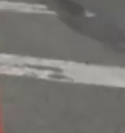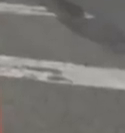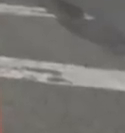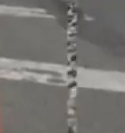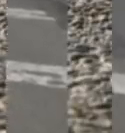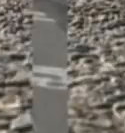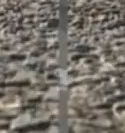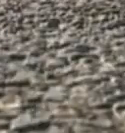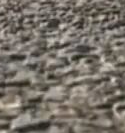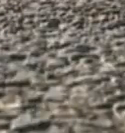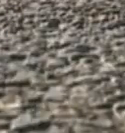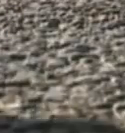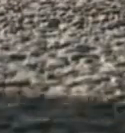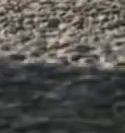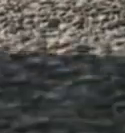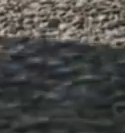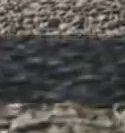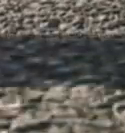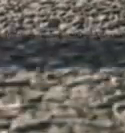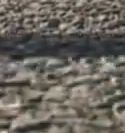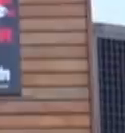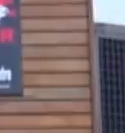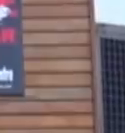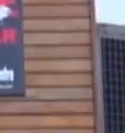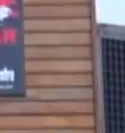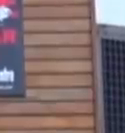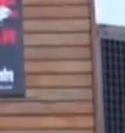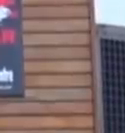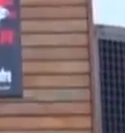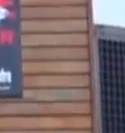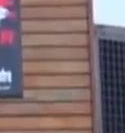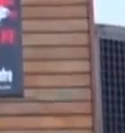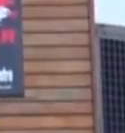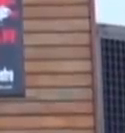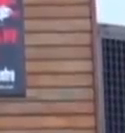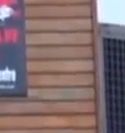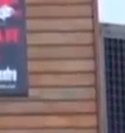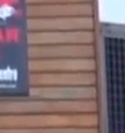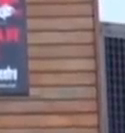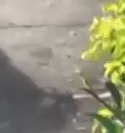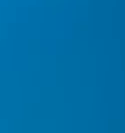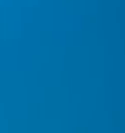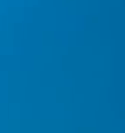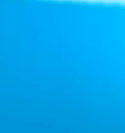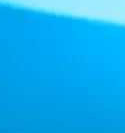breaches. And job stress leads to violence.